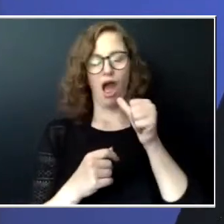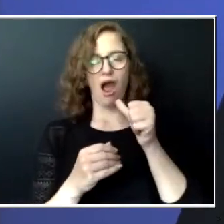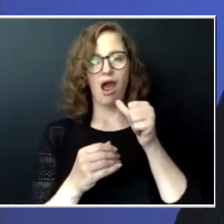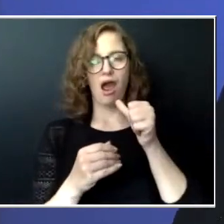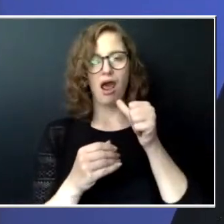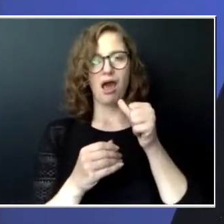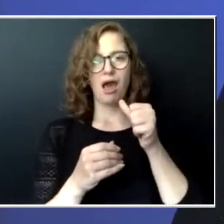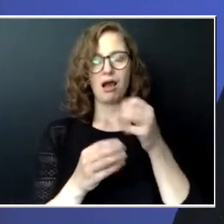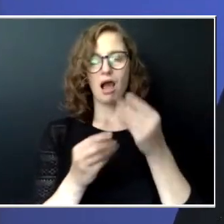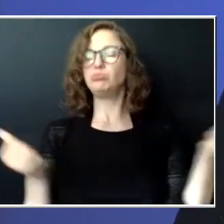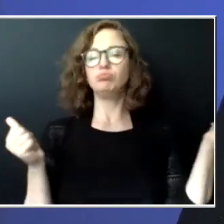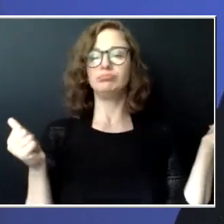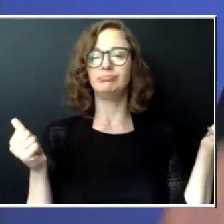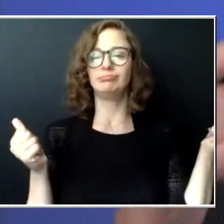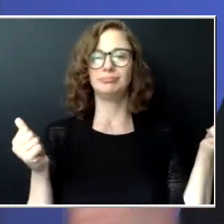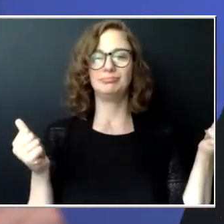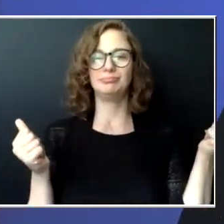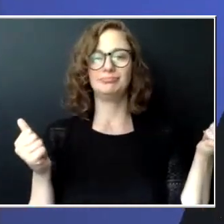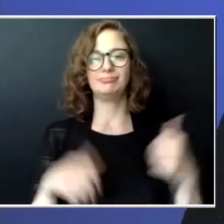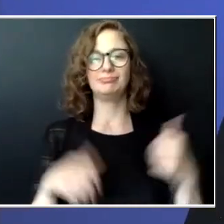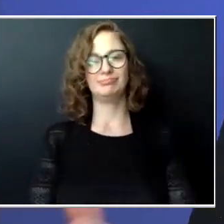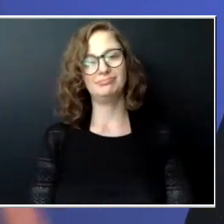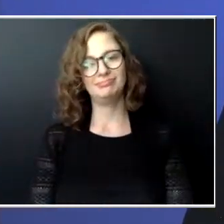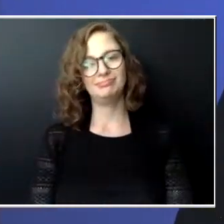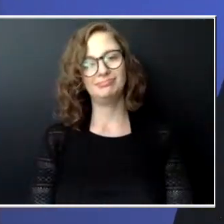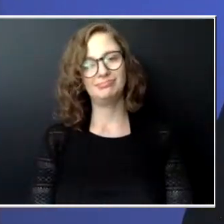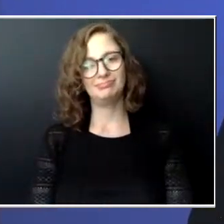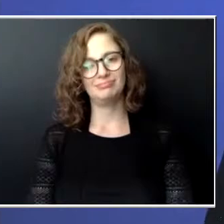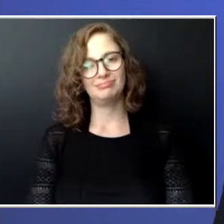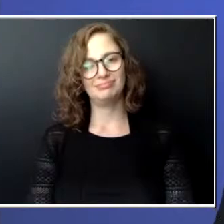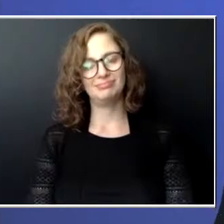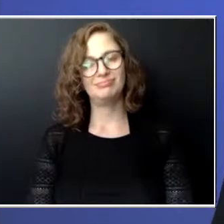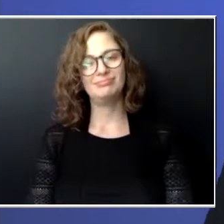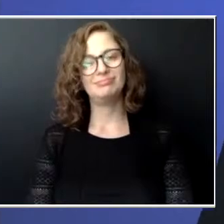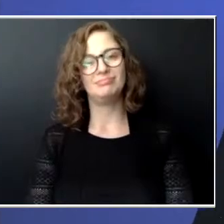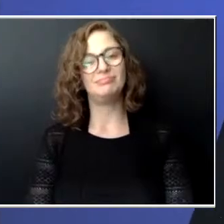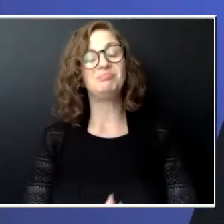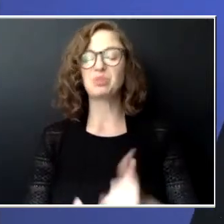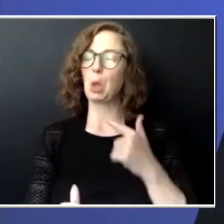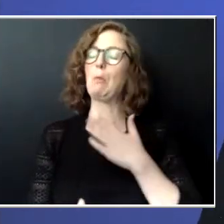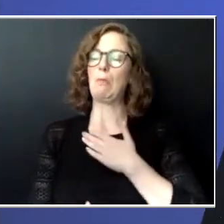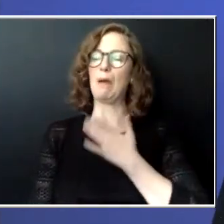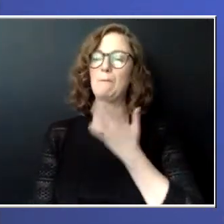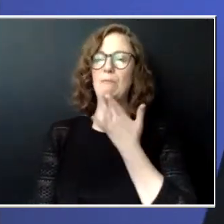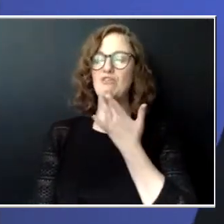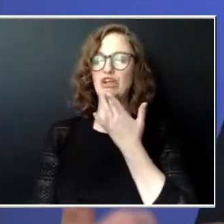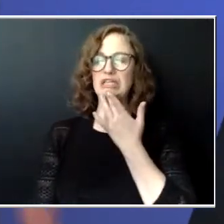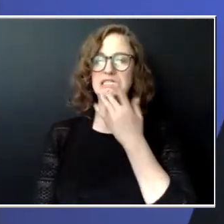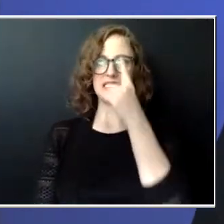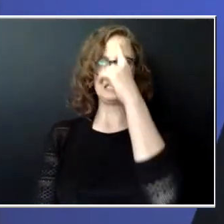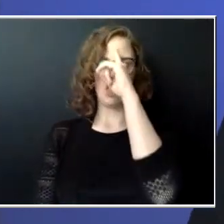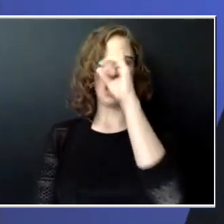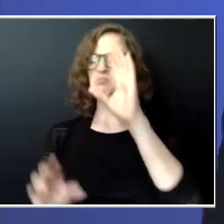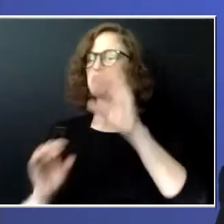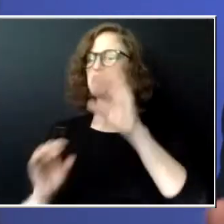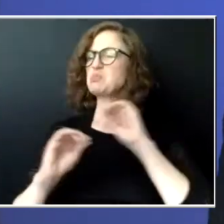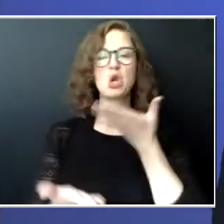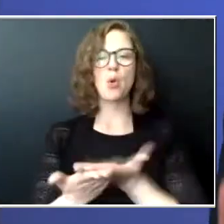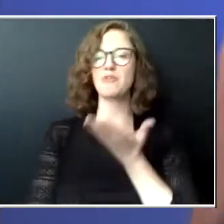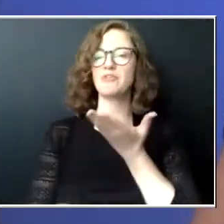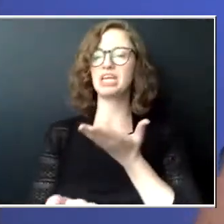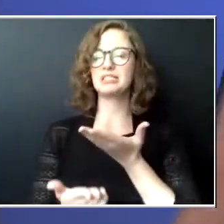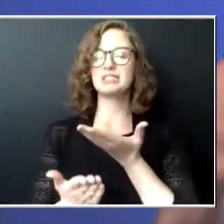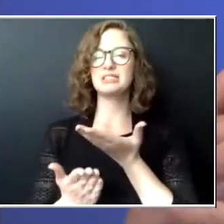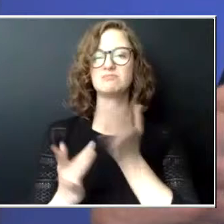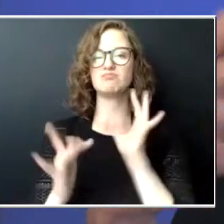it's back there somewhere. I prefer to think of it as not. Gone. Just no evidence. It's And that way I know non-existent. I can move